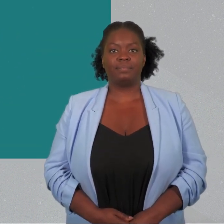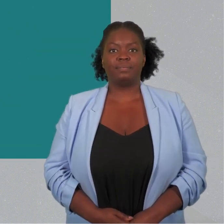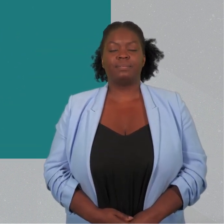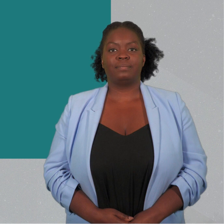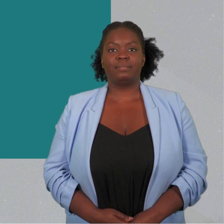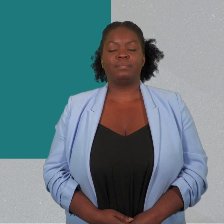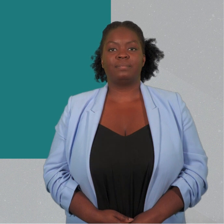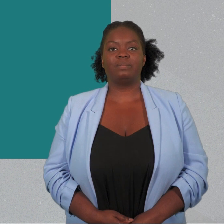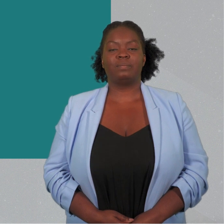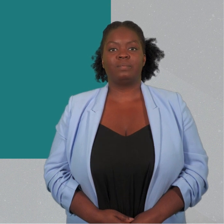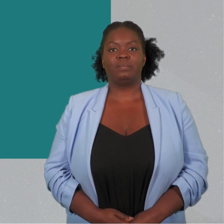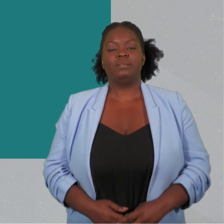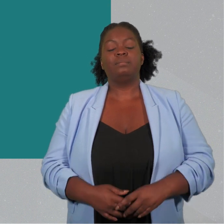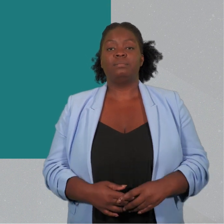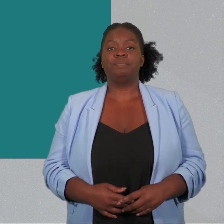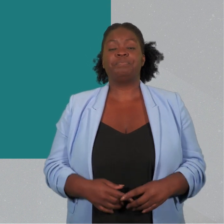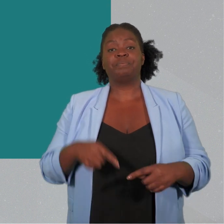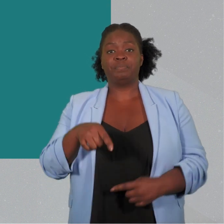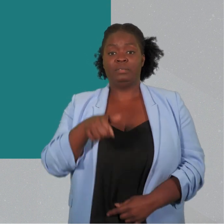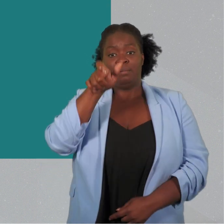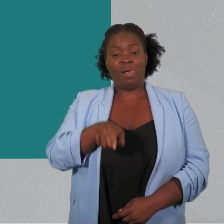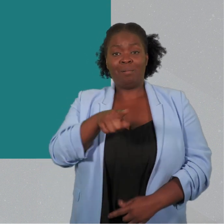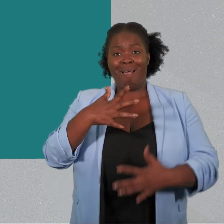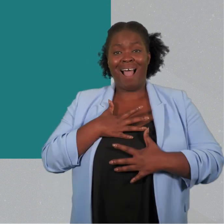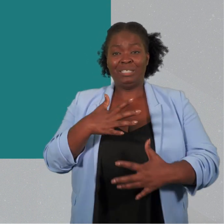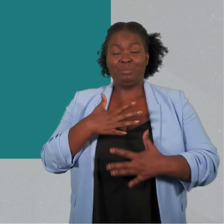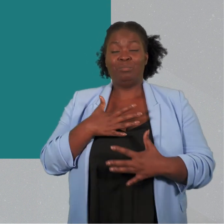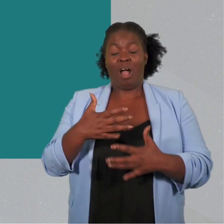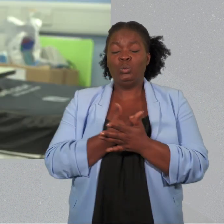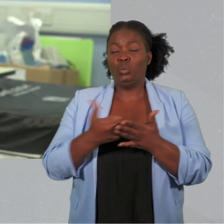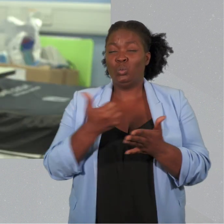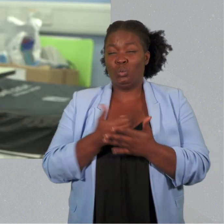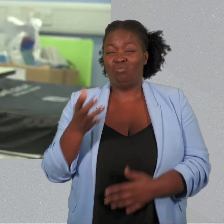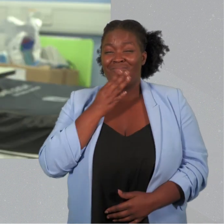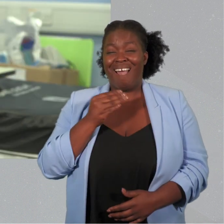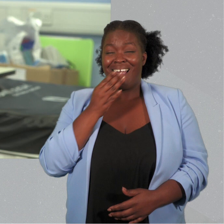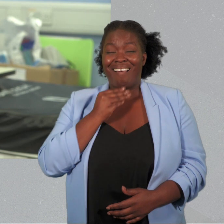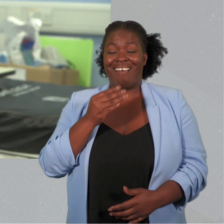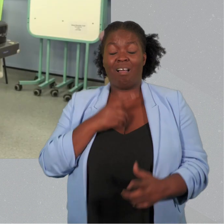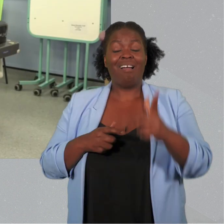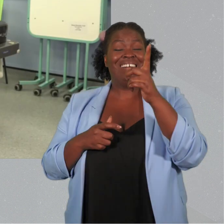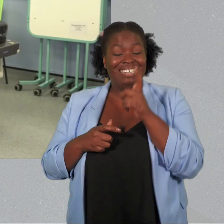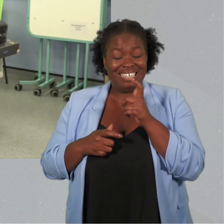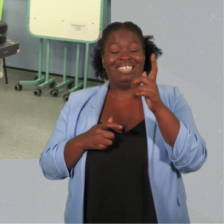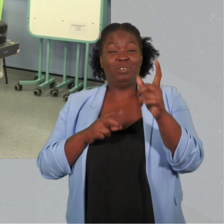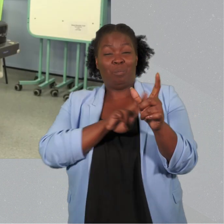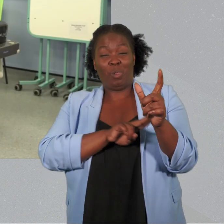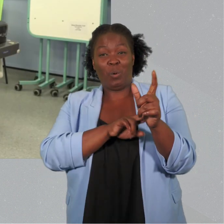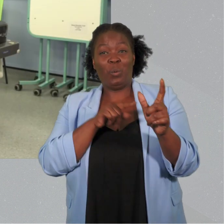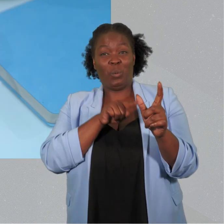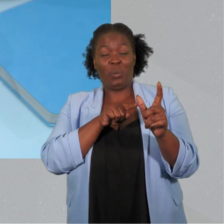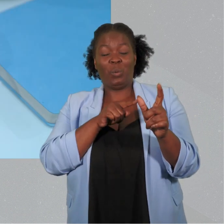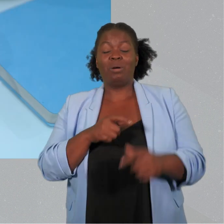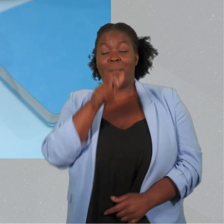The big reliance on the blue spray inhalers has become a bit of a habit, but it's not a good way of managing asthma. About a third of patients